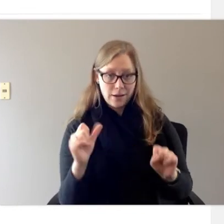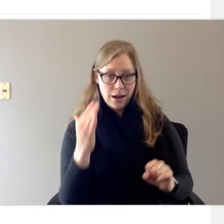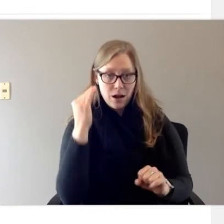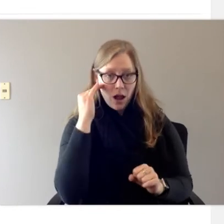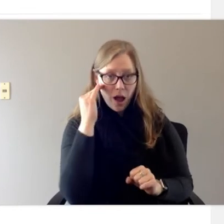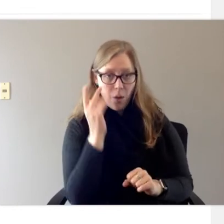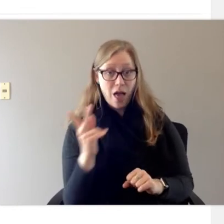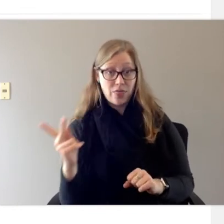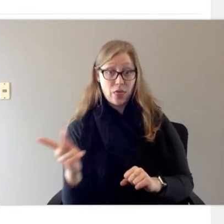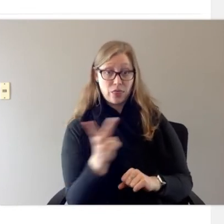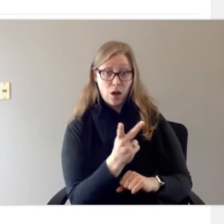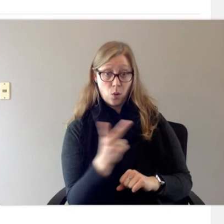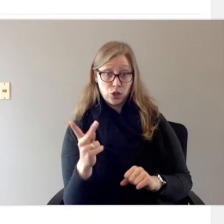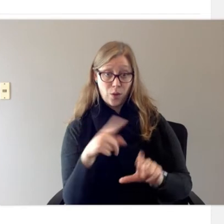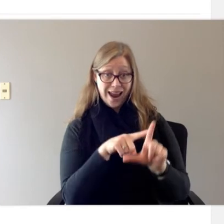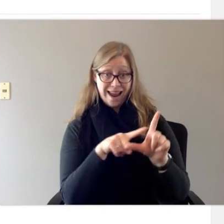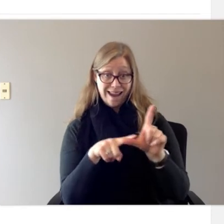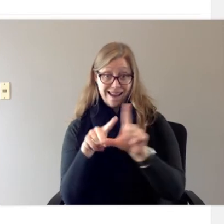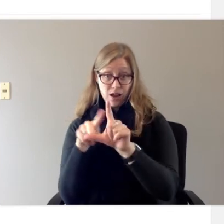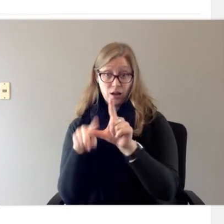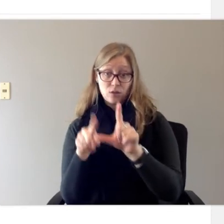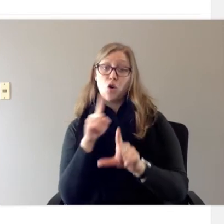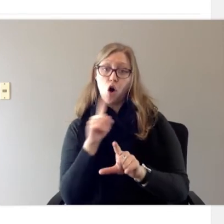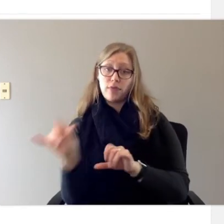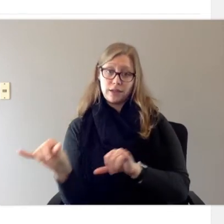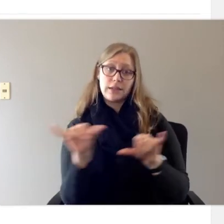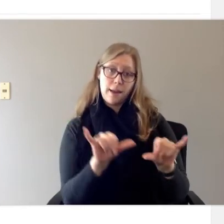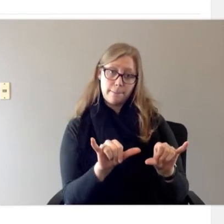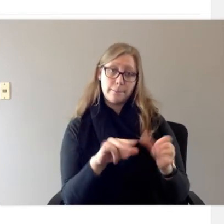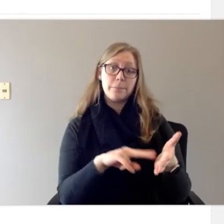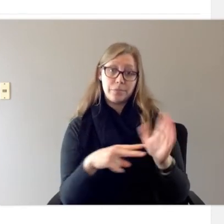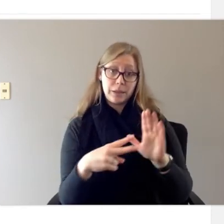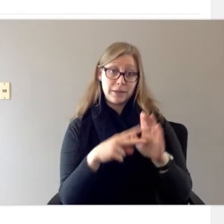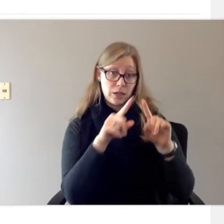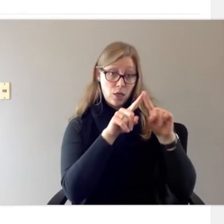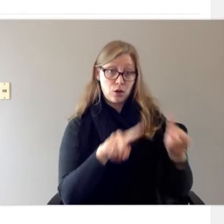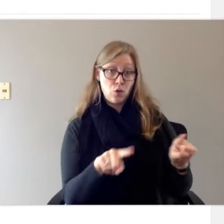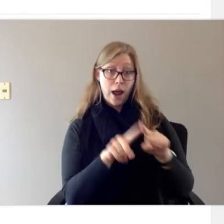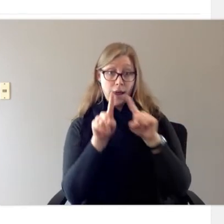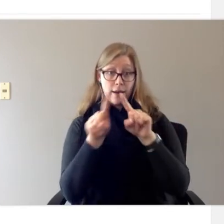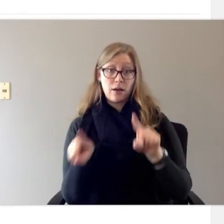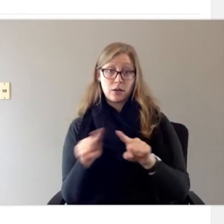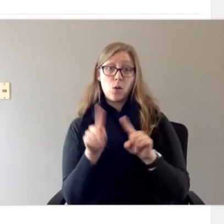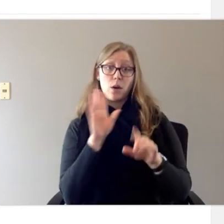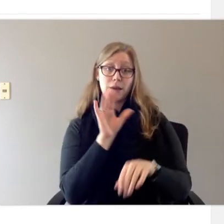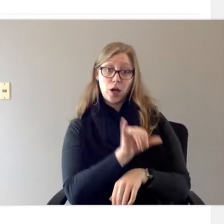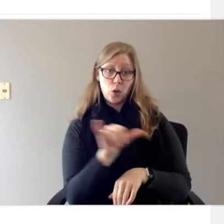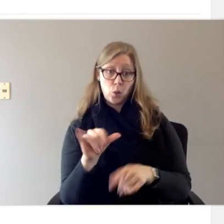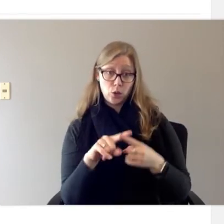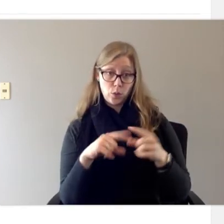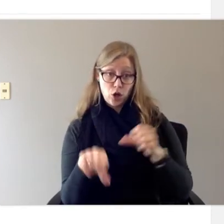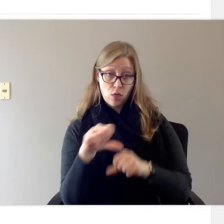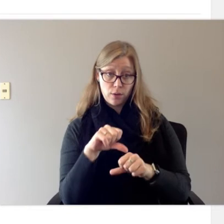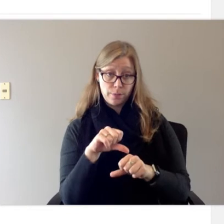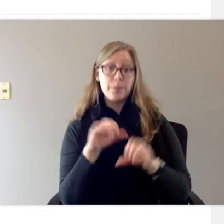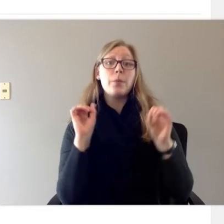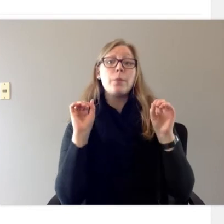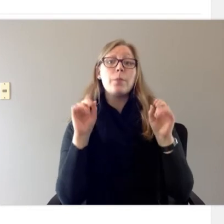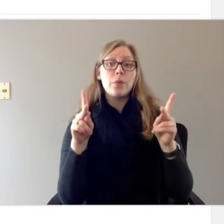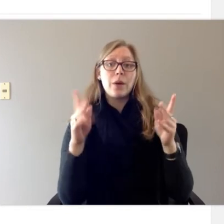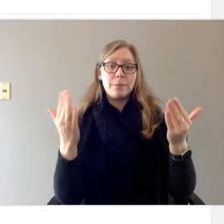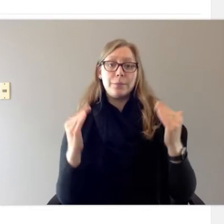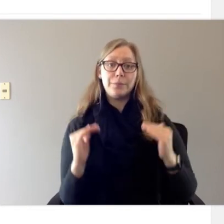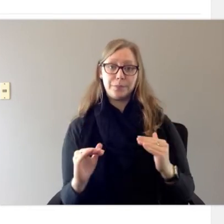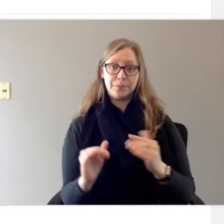these two angles are the same, and therefore the triangles are congruent. Okay, so we have these, in this